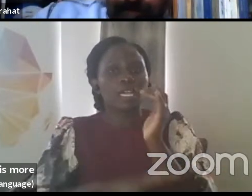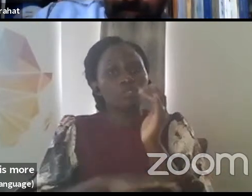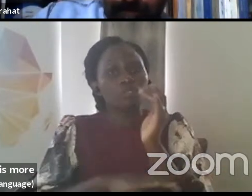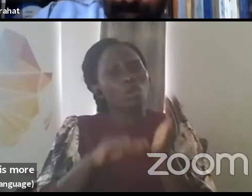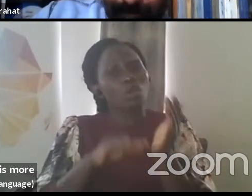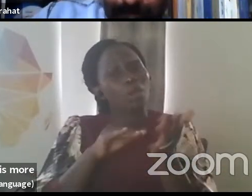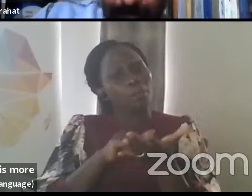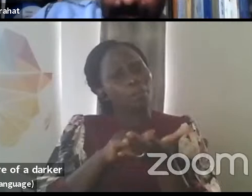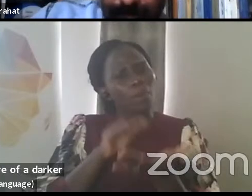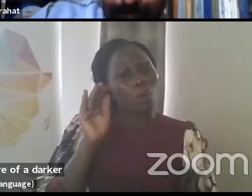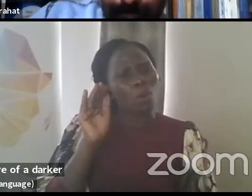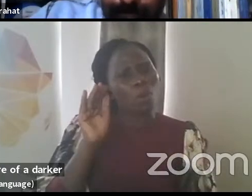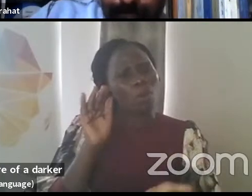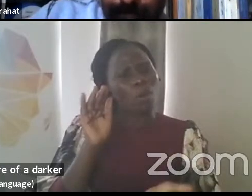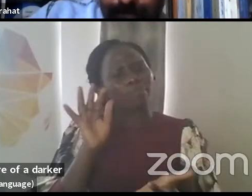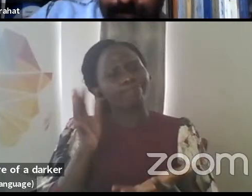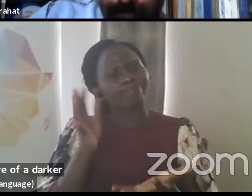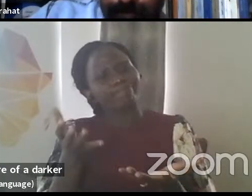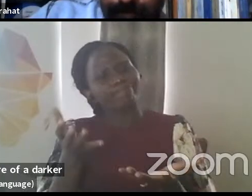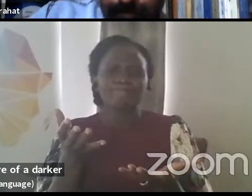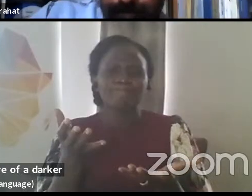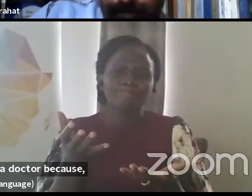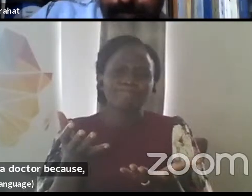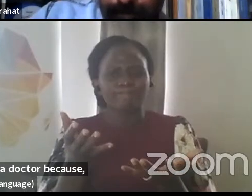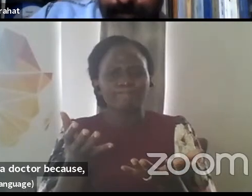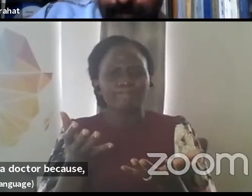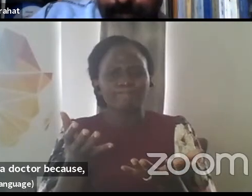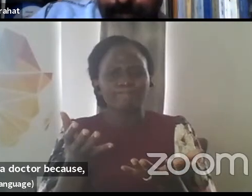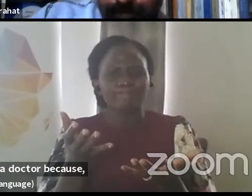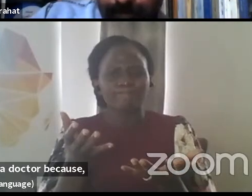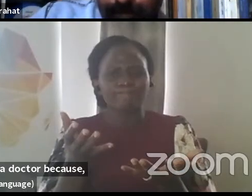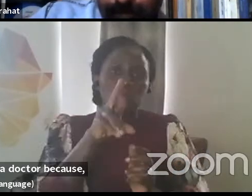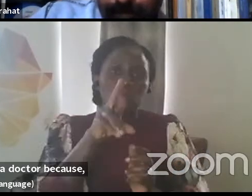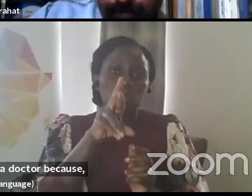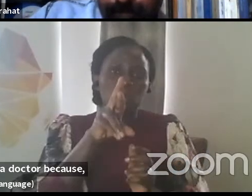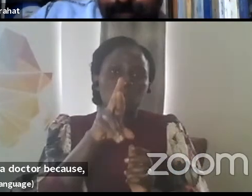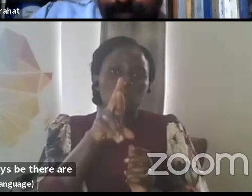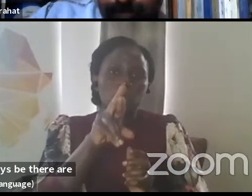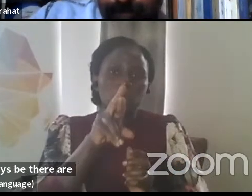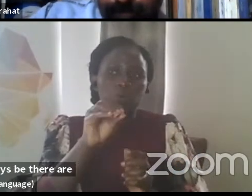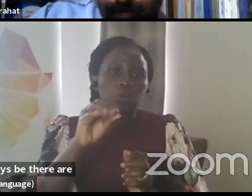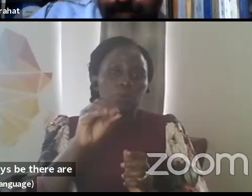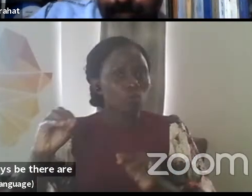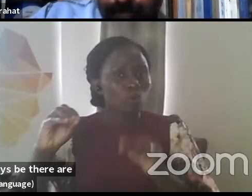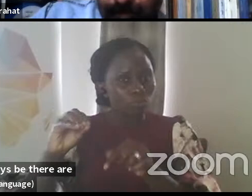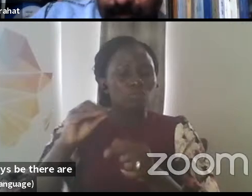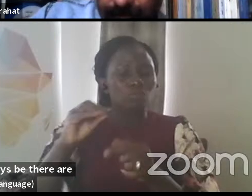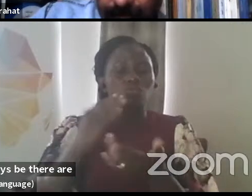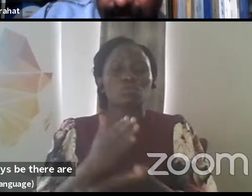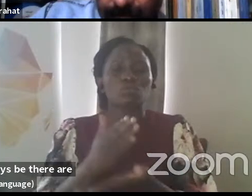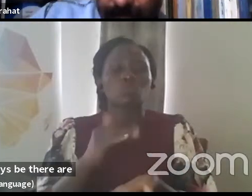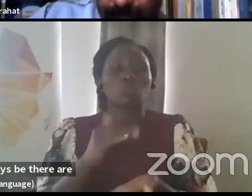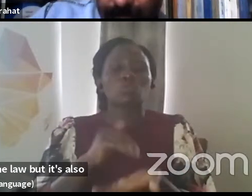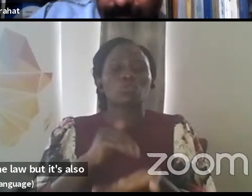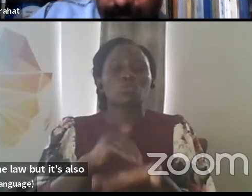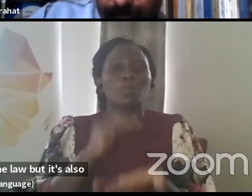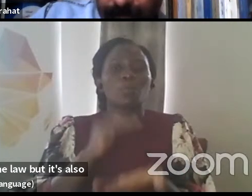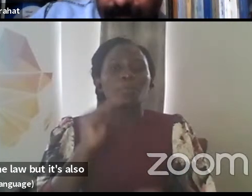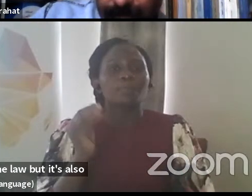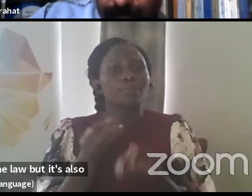darker, because, for example, in Morocco, it's not only there are so many similarities when it comes to the law, but it's also